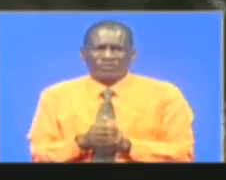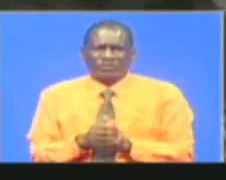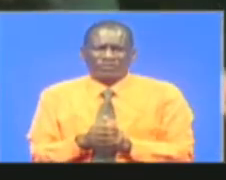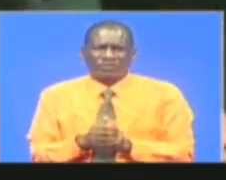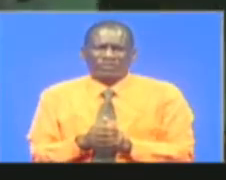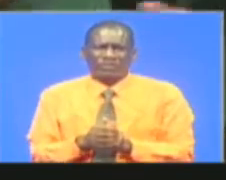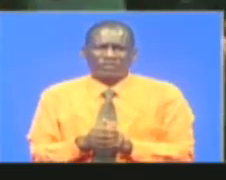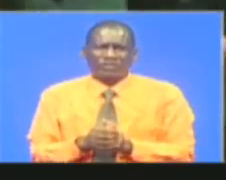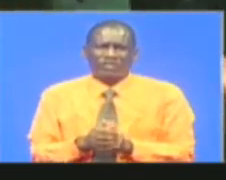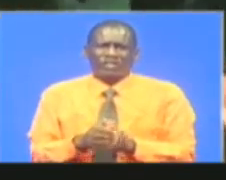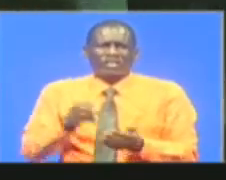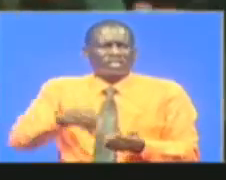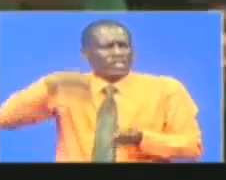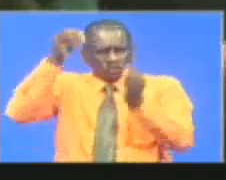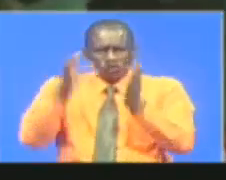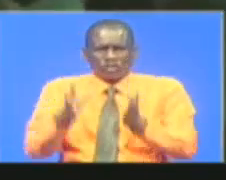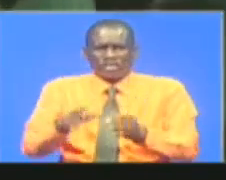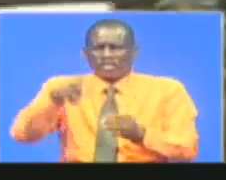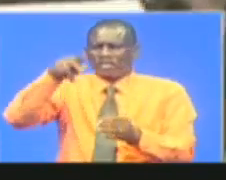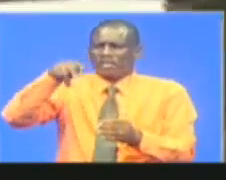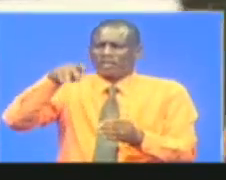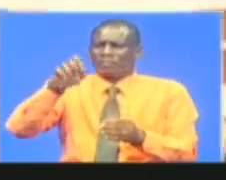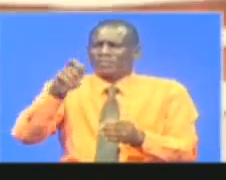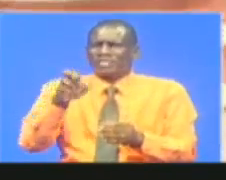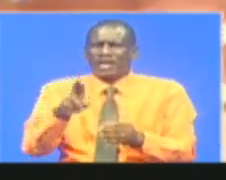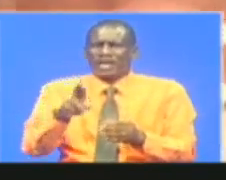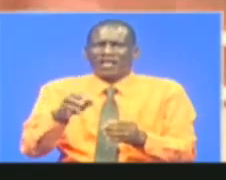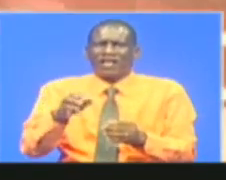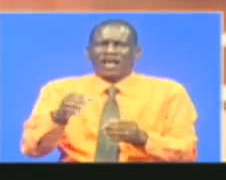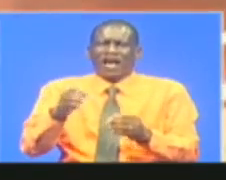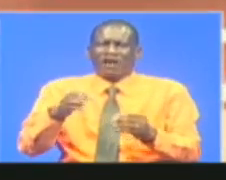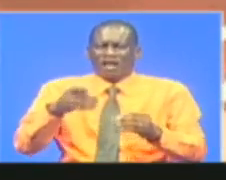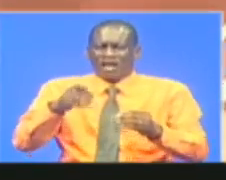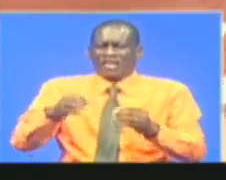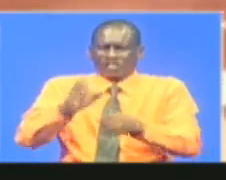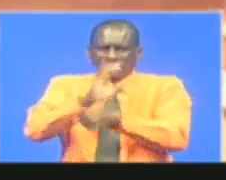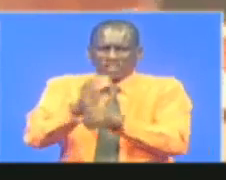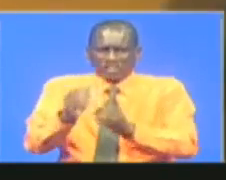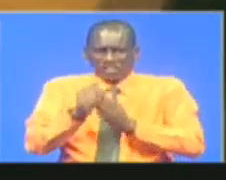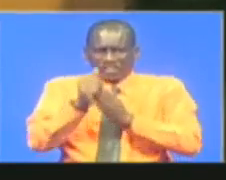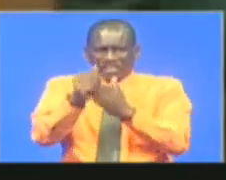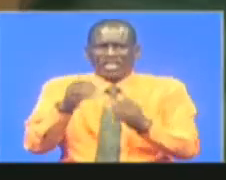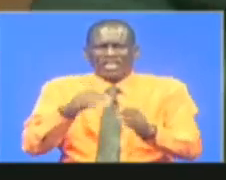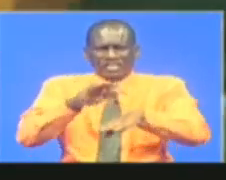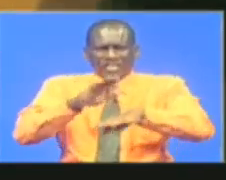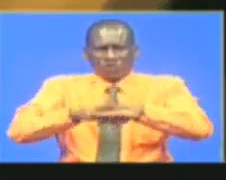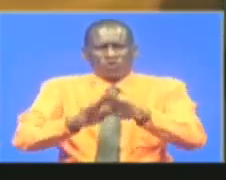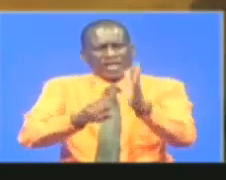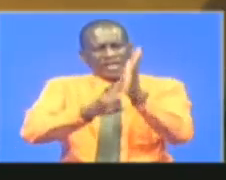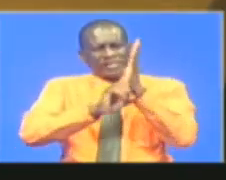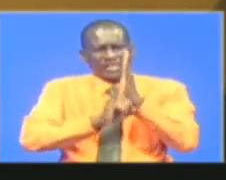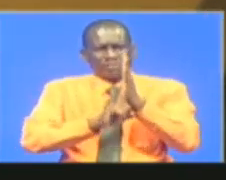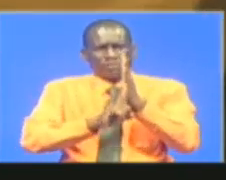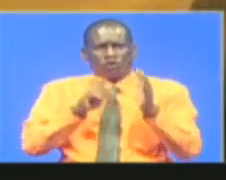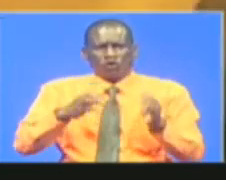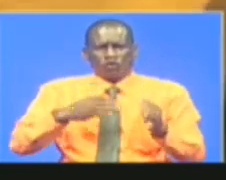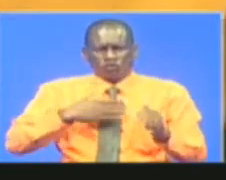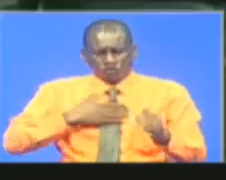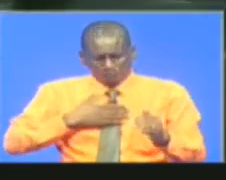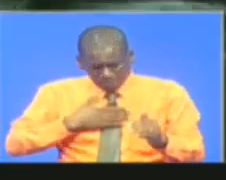For his students, Peter Tabichi, a Franciscan brother, has been a living example on humility and